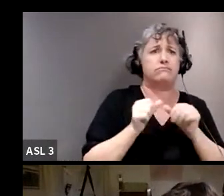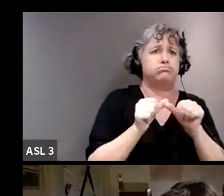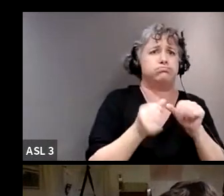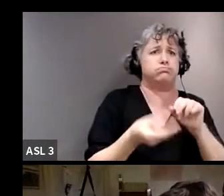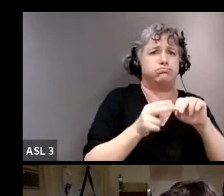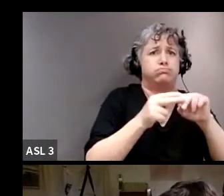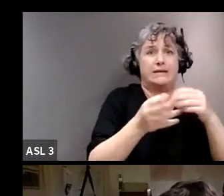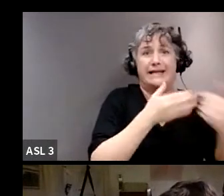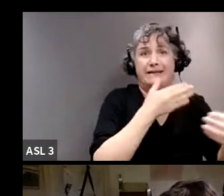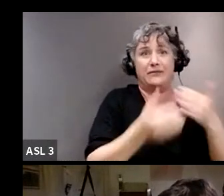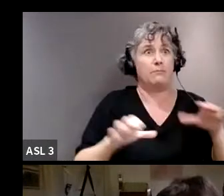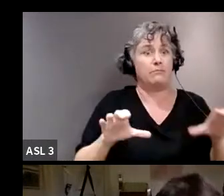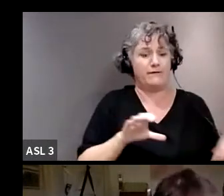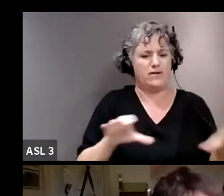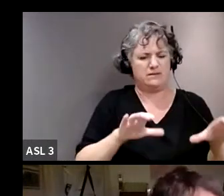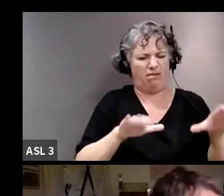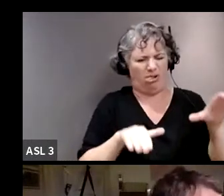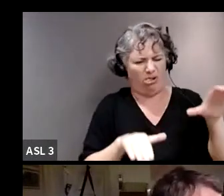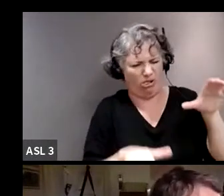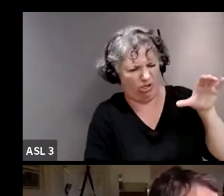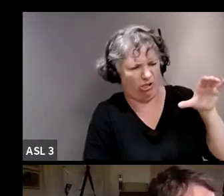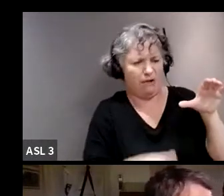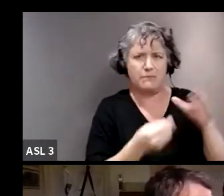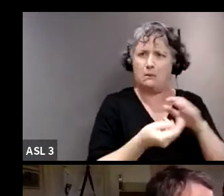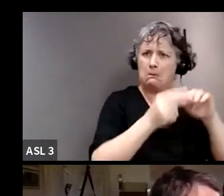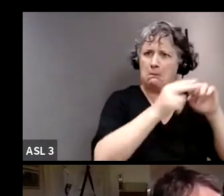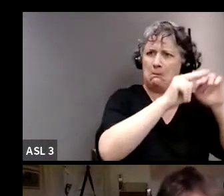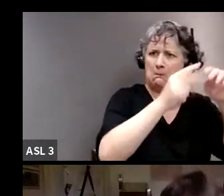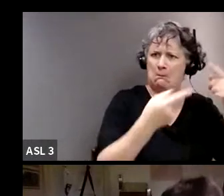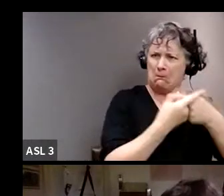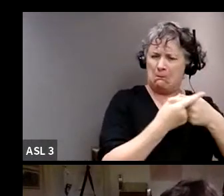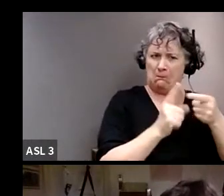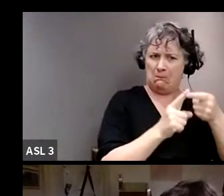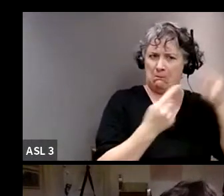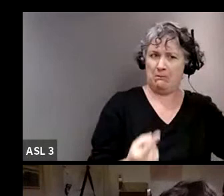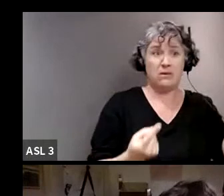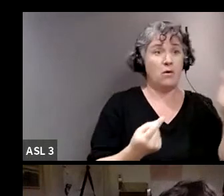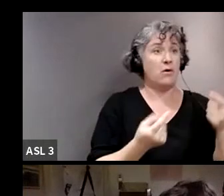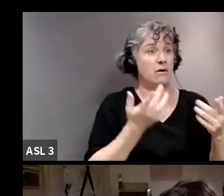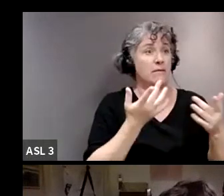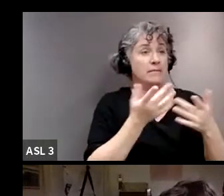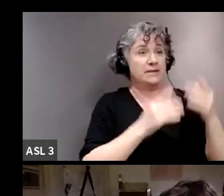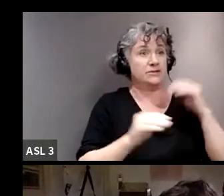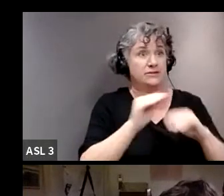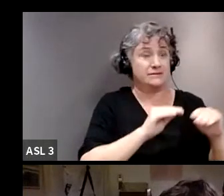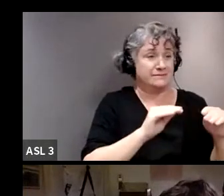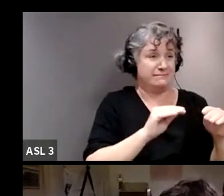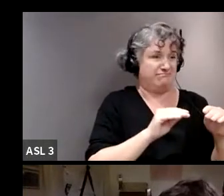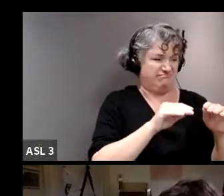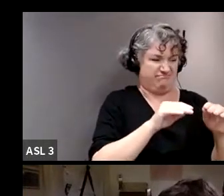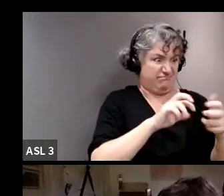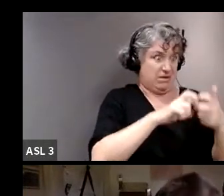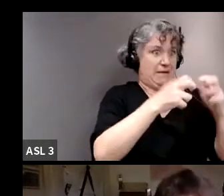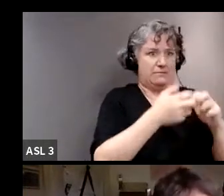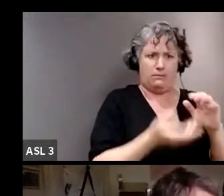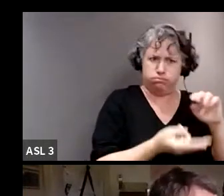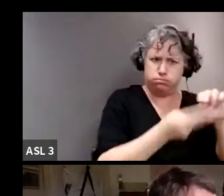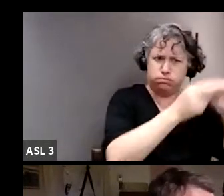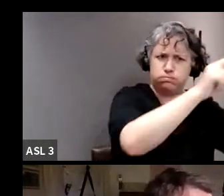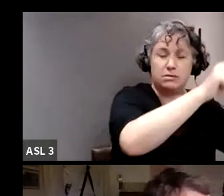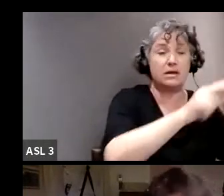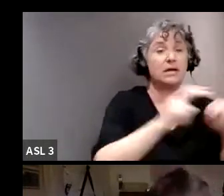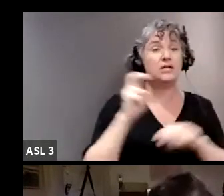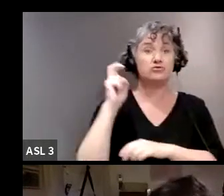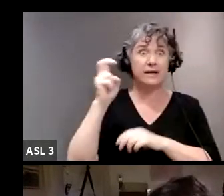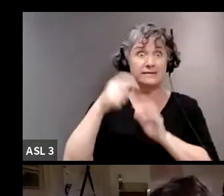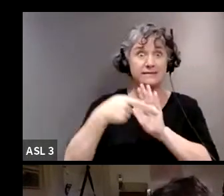despite any budget shortfalls or economic hardship that happens to our city take transit for example earlier in march when ridership was down